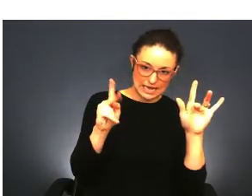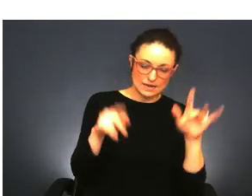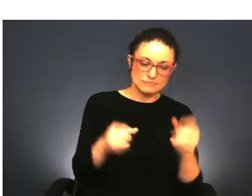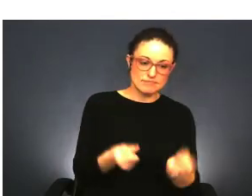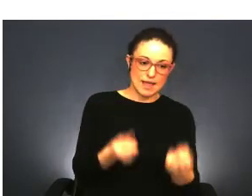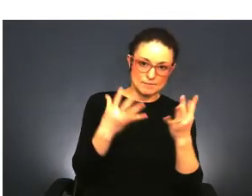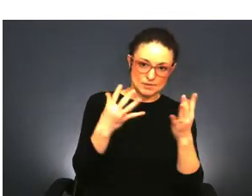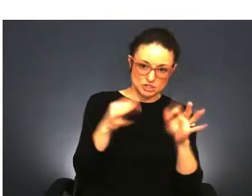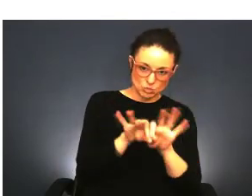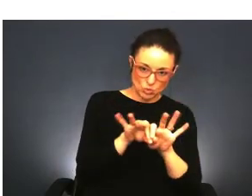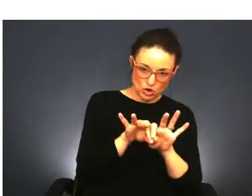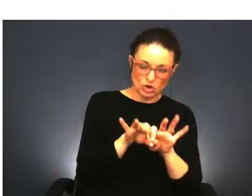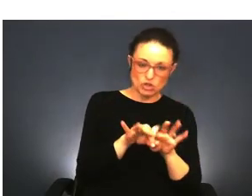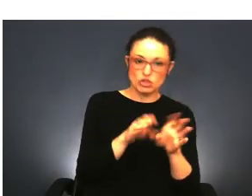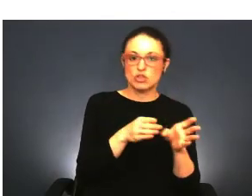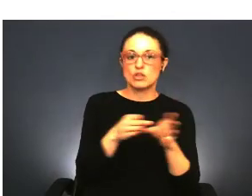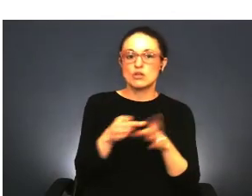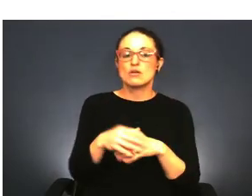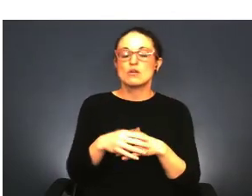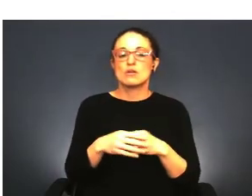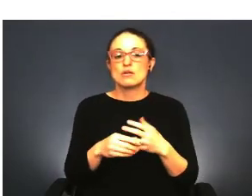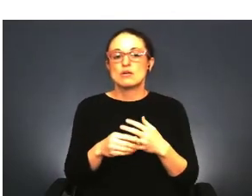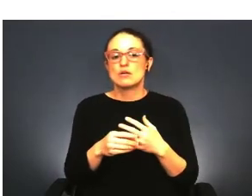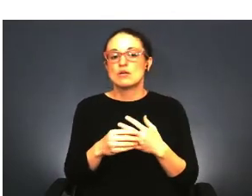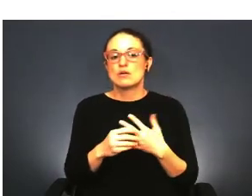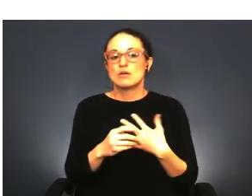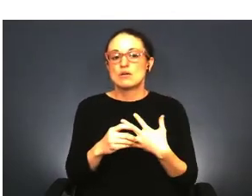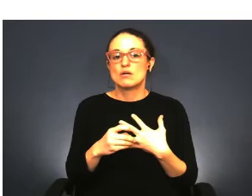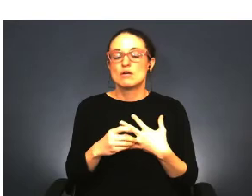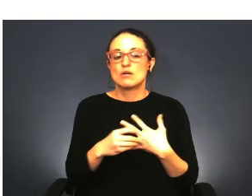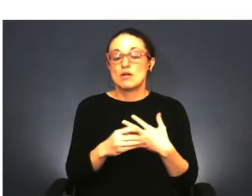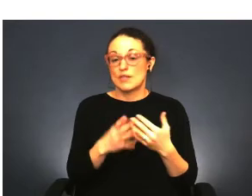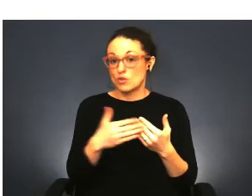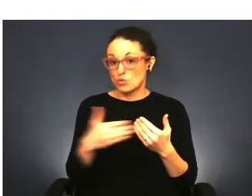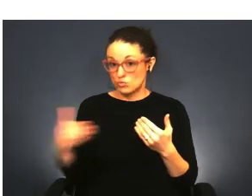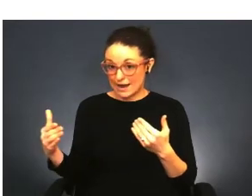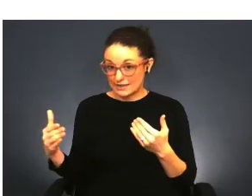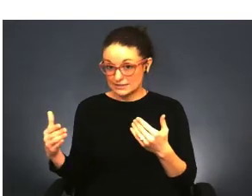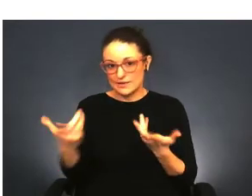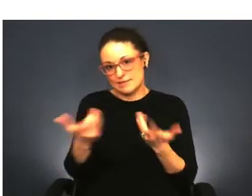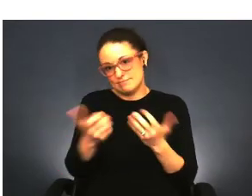of the way that Canvas functions with this assignment will be based on how I set it up.